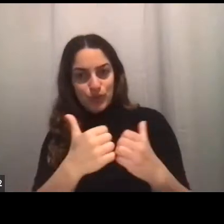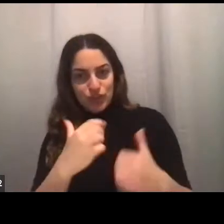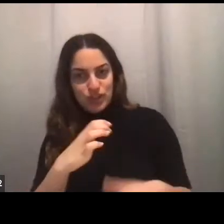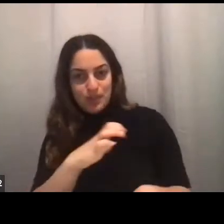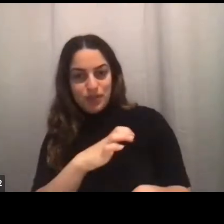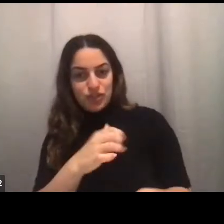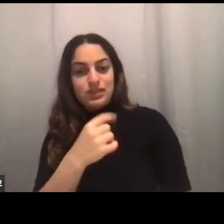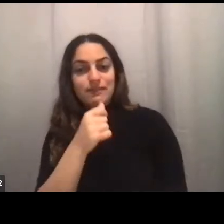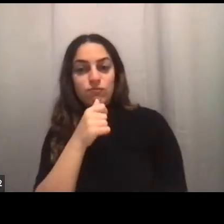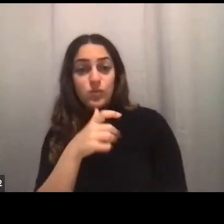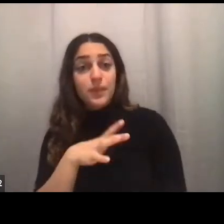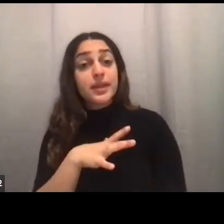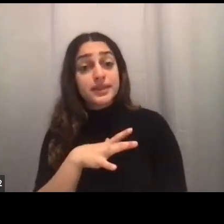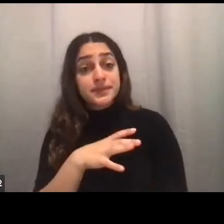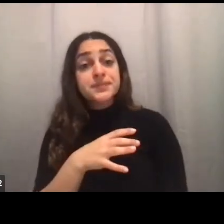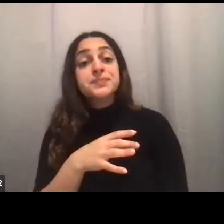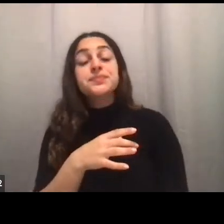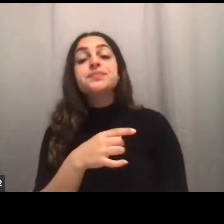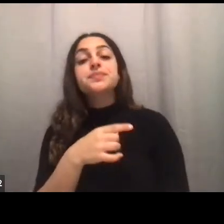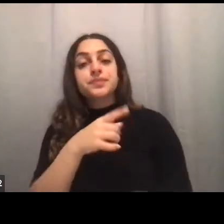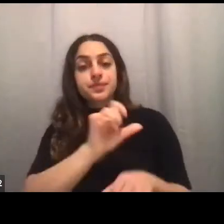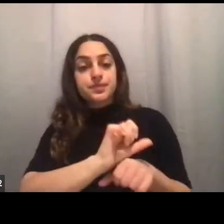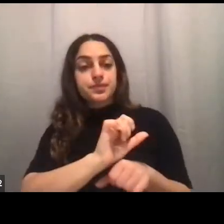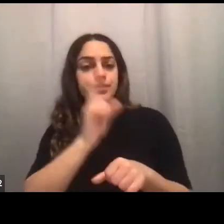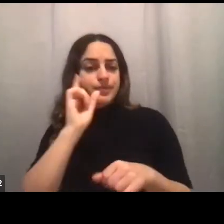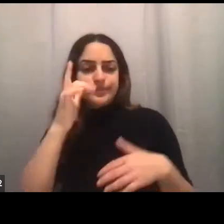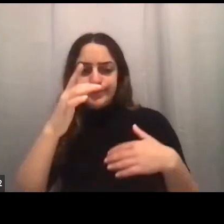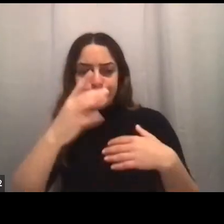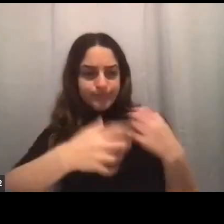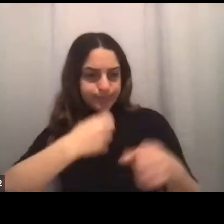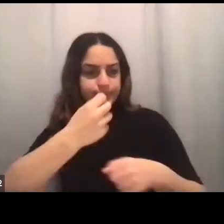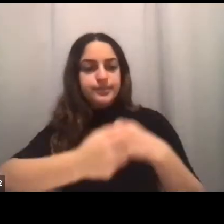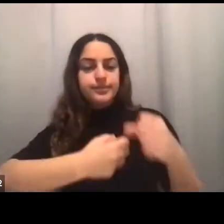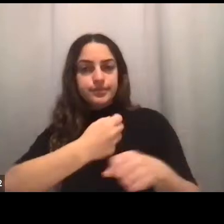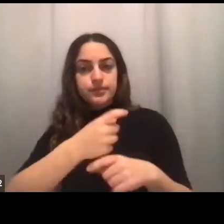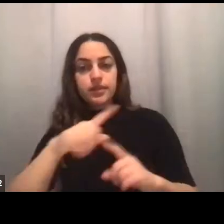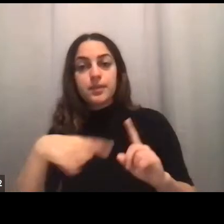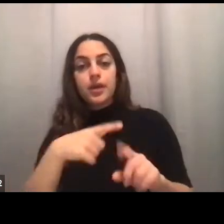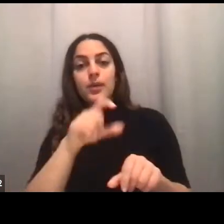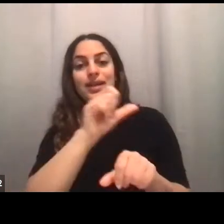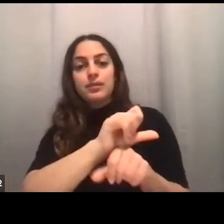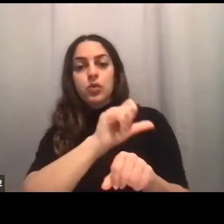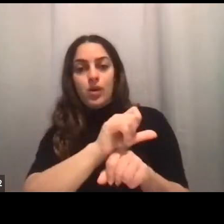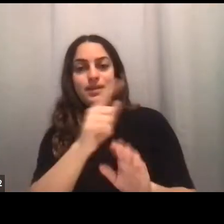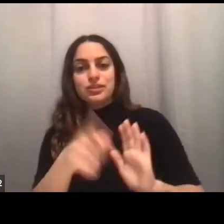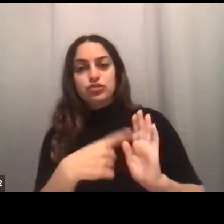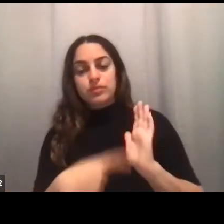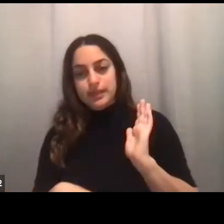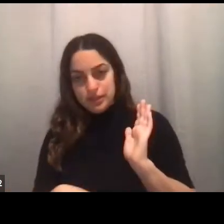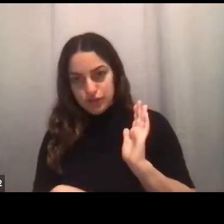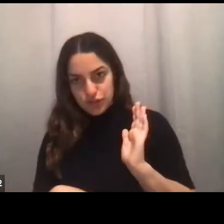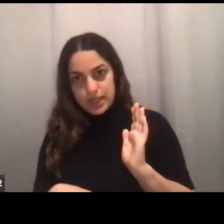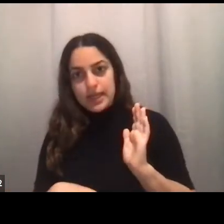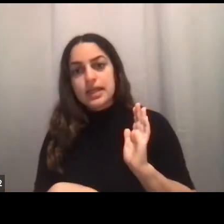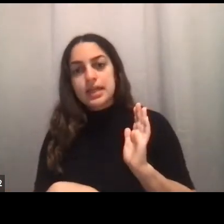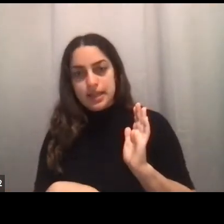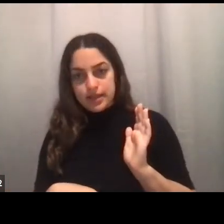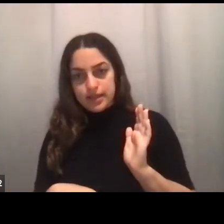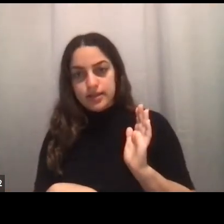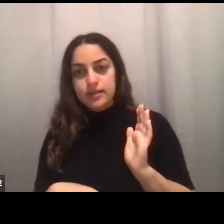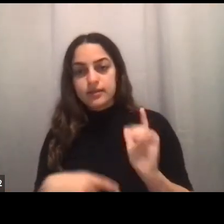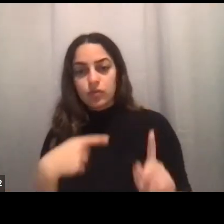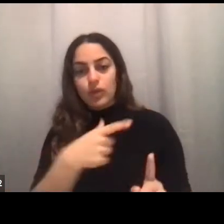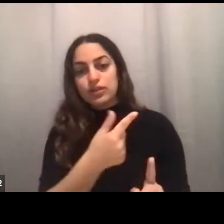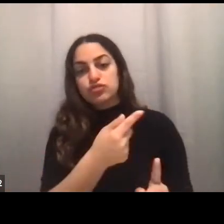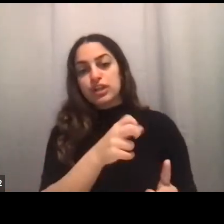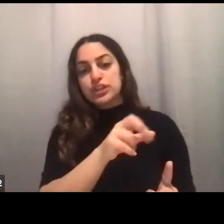women and she worked for decades on employment discrimination by gender and